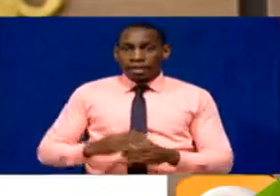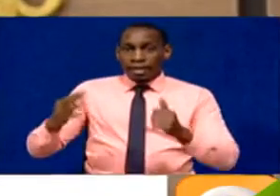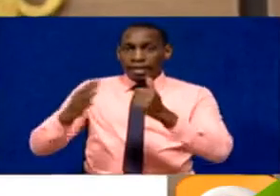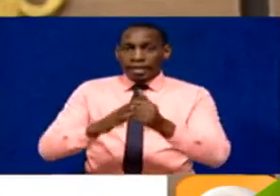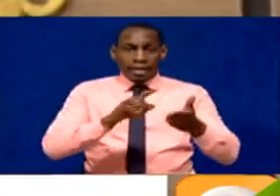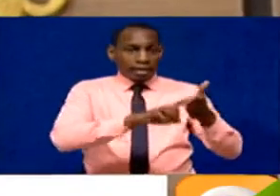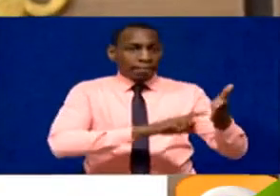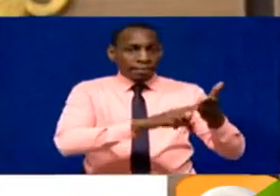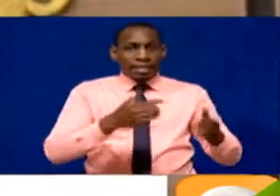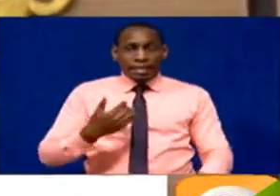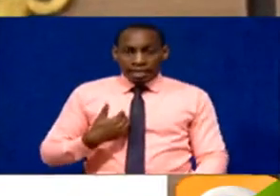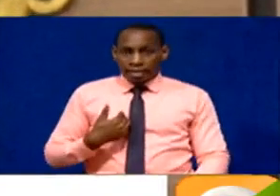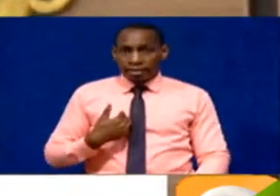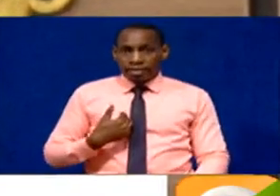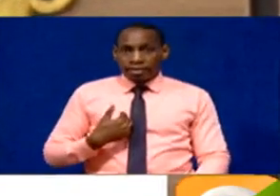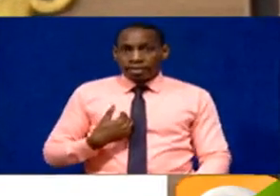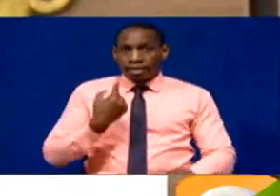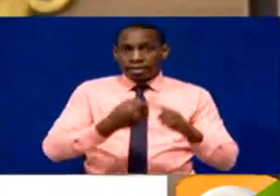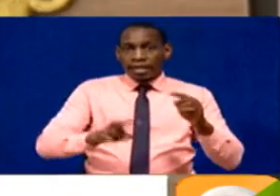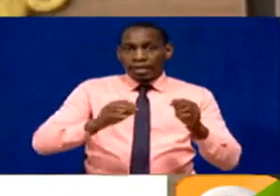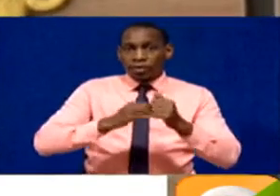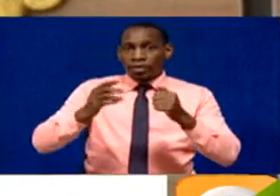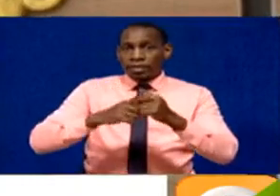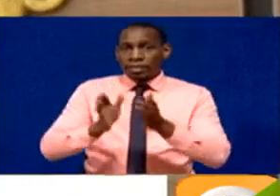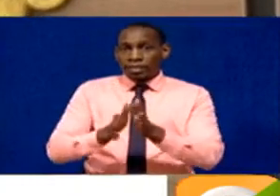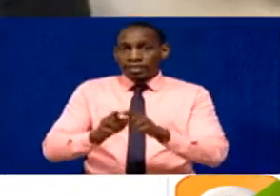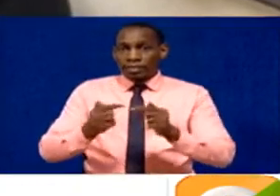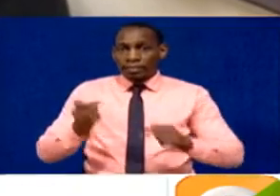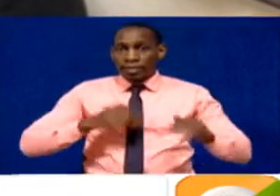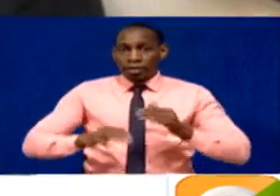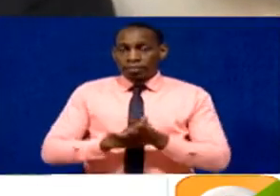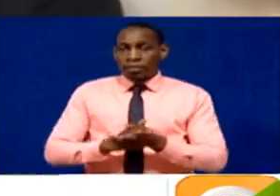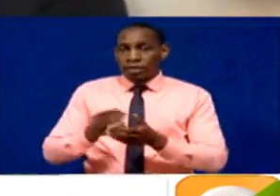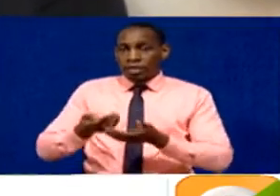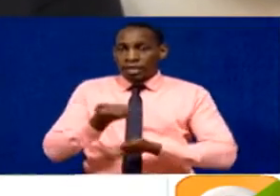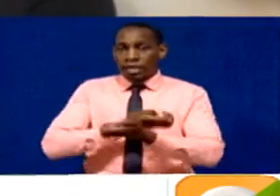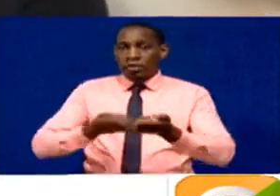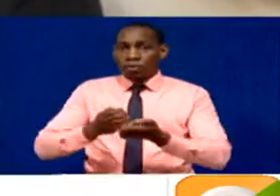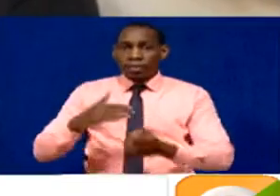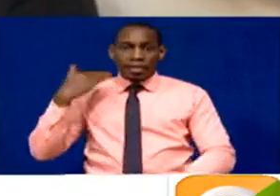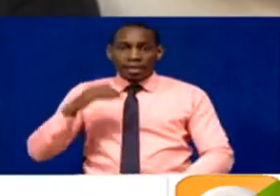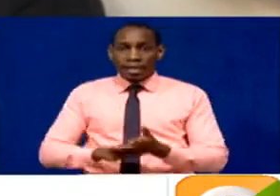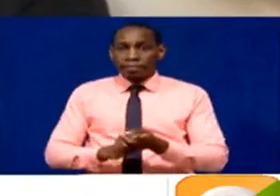9 offences under the Bribery Act of 2016 and the Anti-Corruption and Economic Crimes Act of